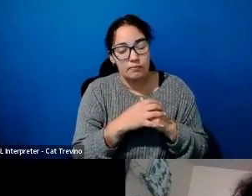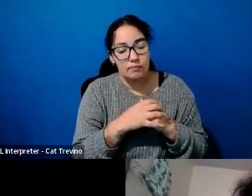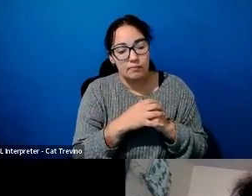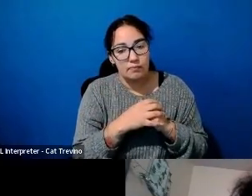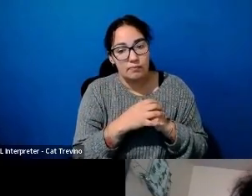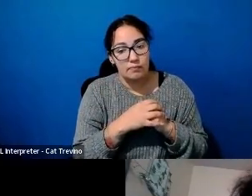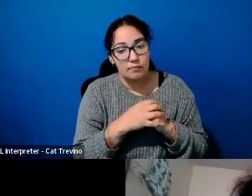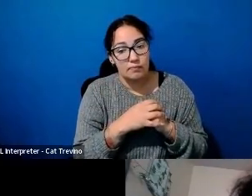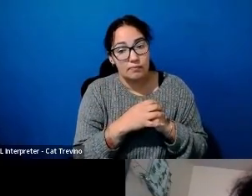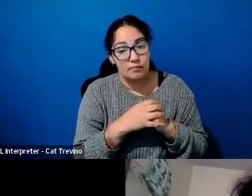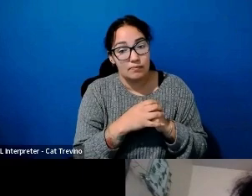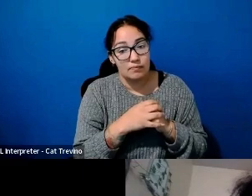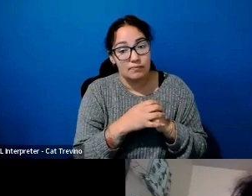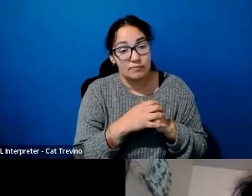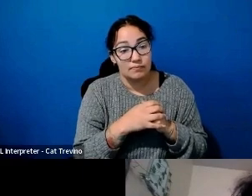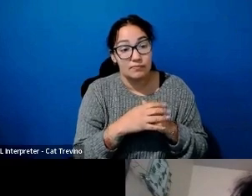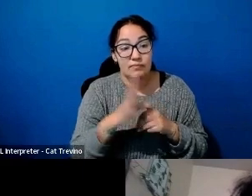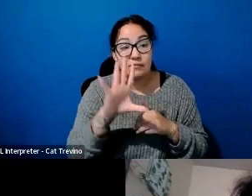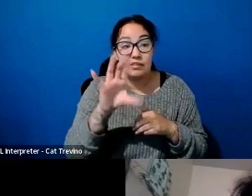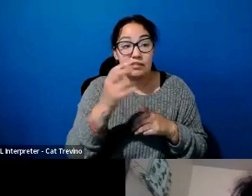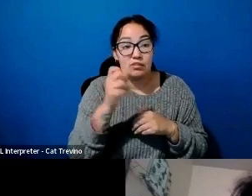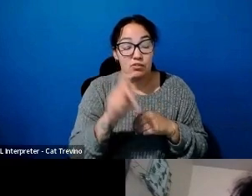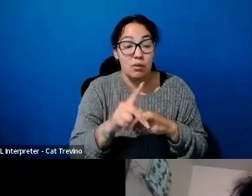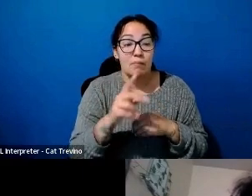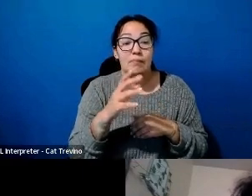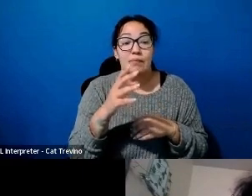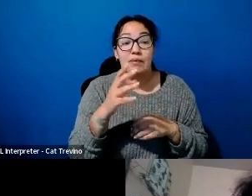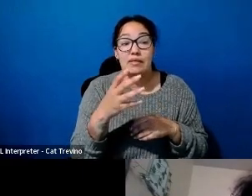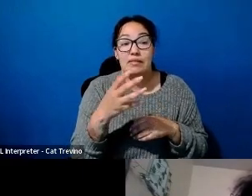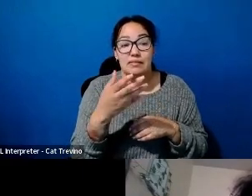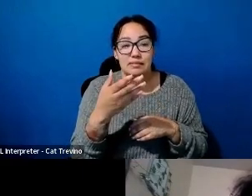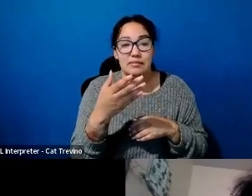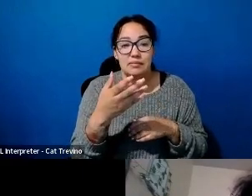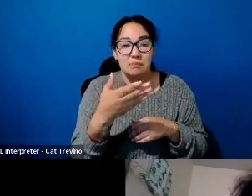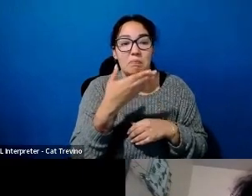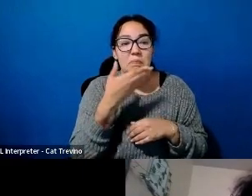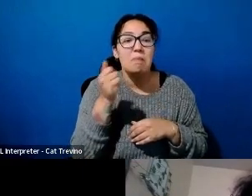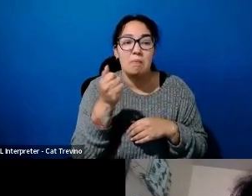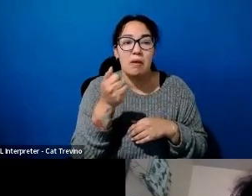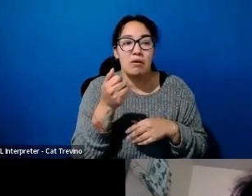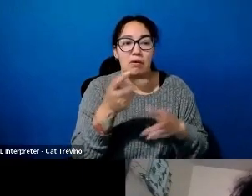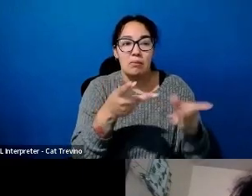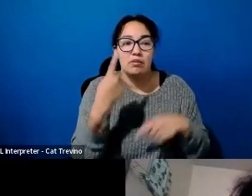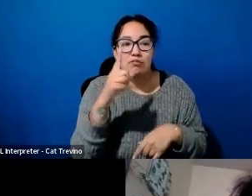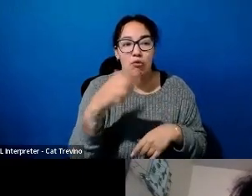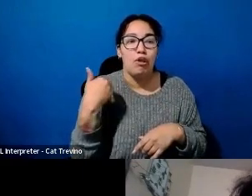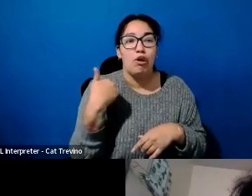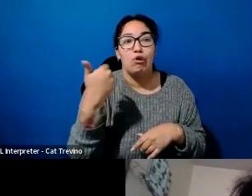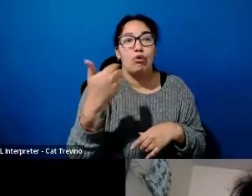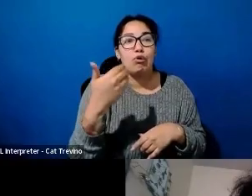I just would like to say CHOP is definitely a good place for younger youth.